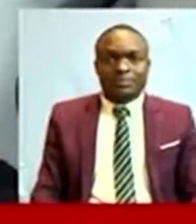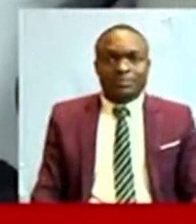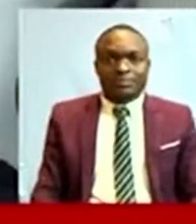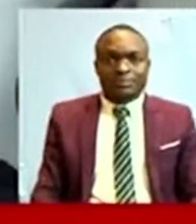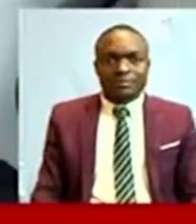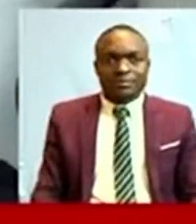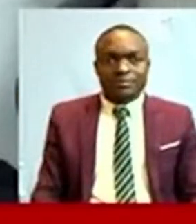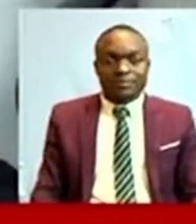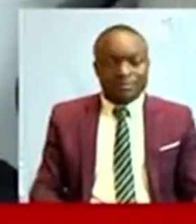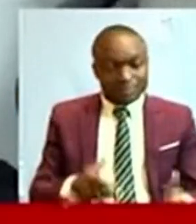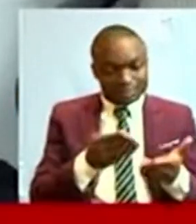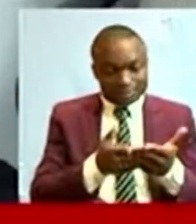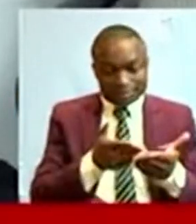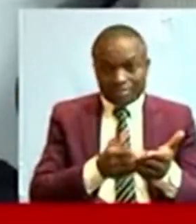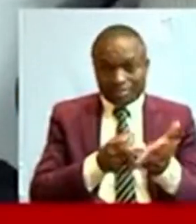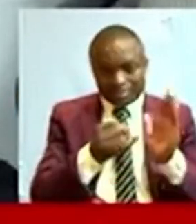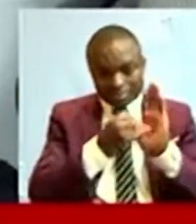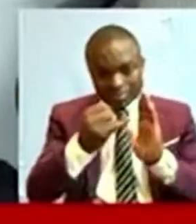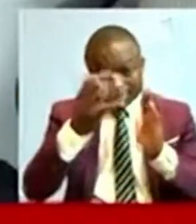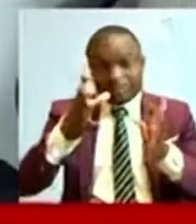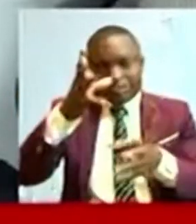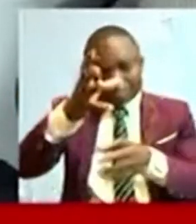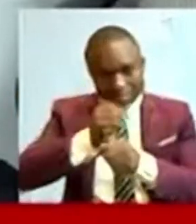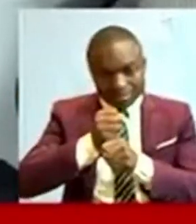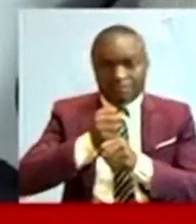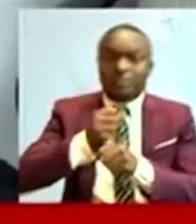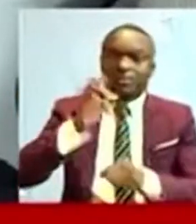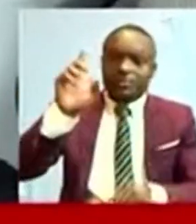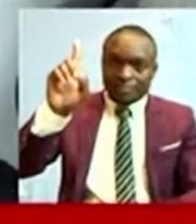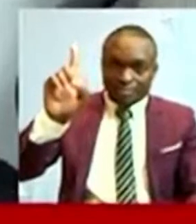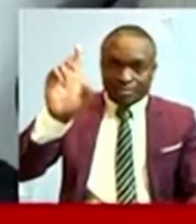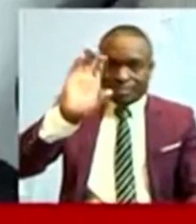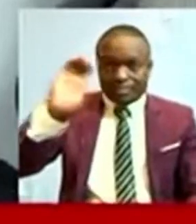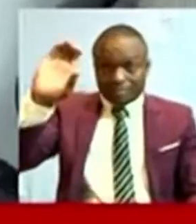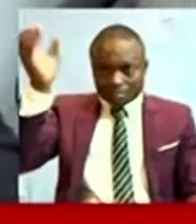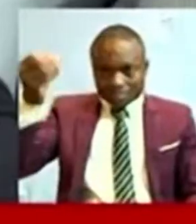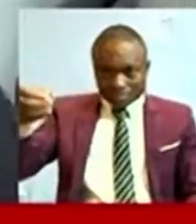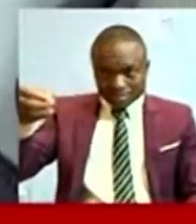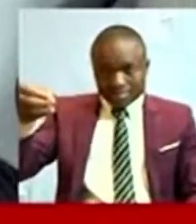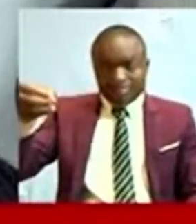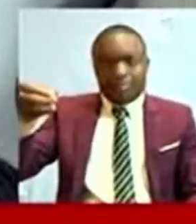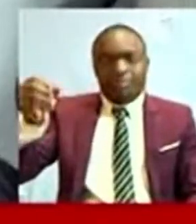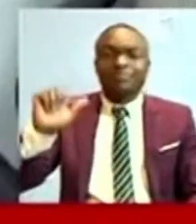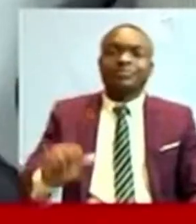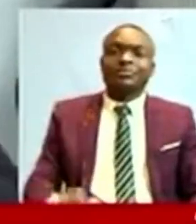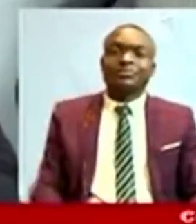This particular indicator was achieved at 100%.